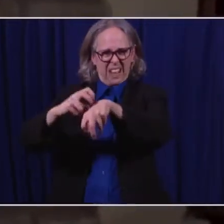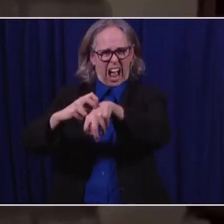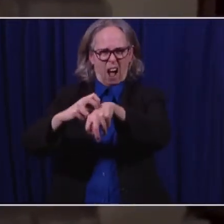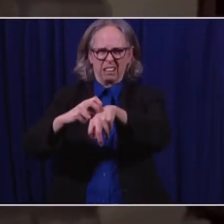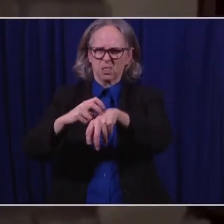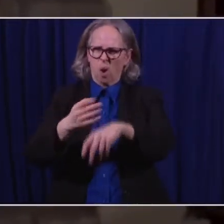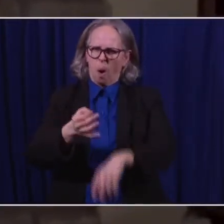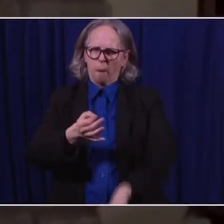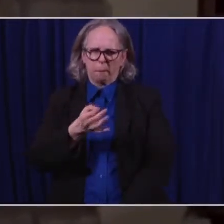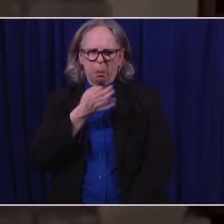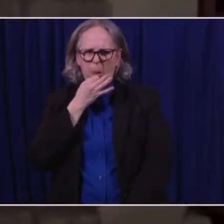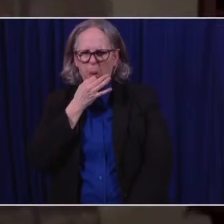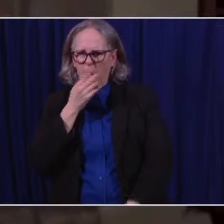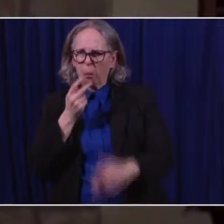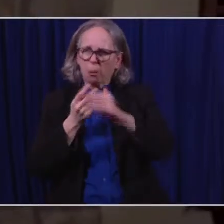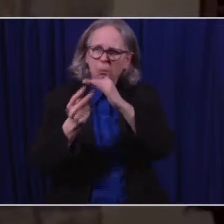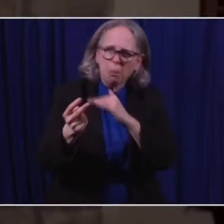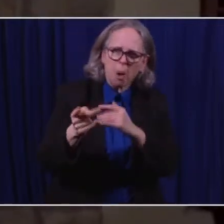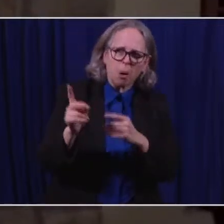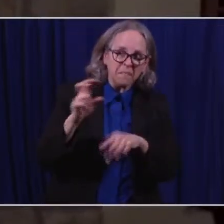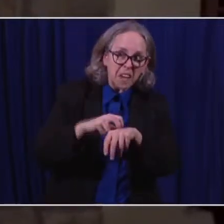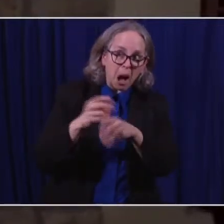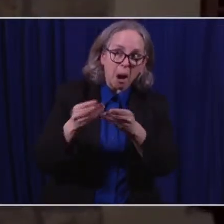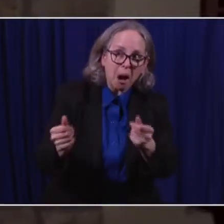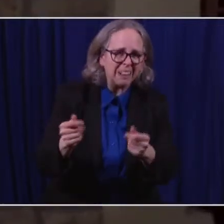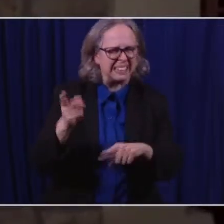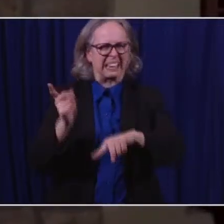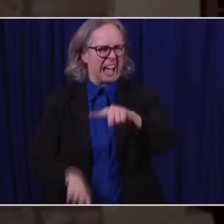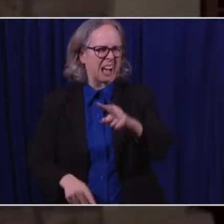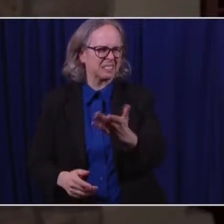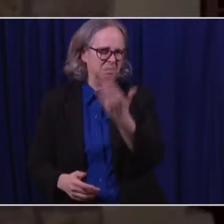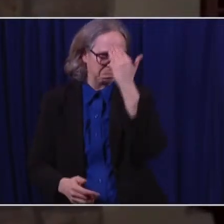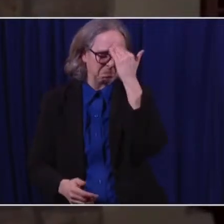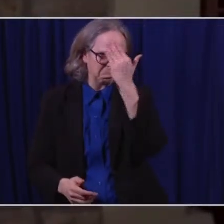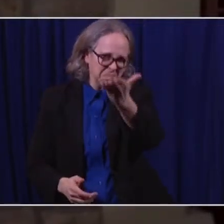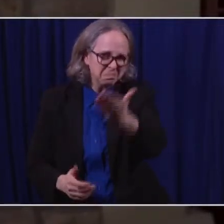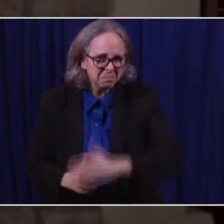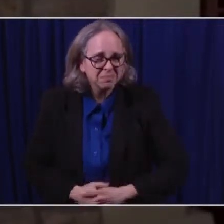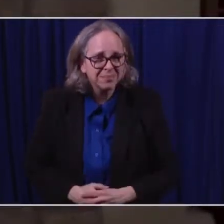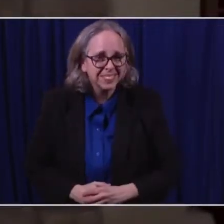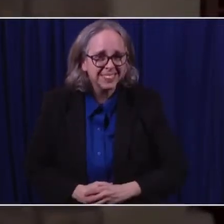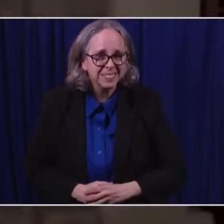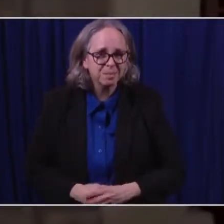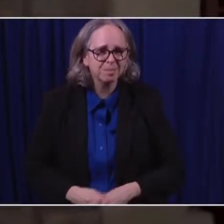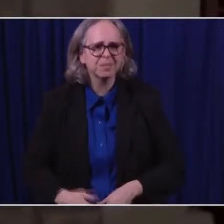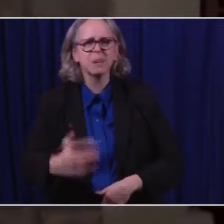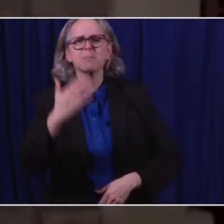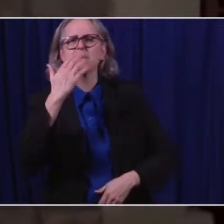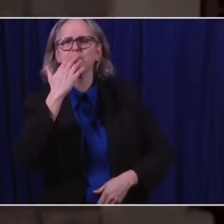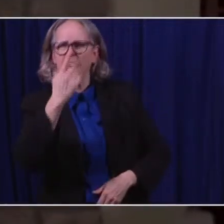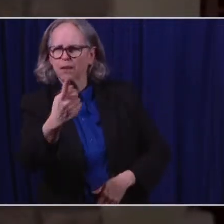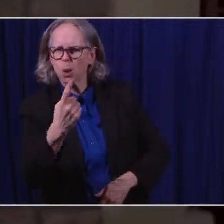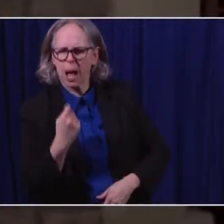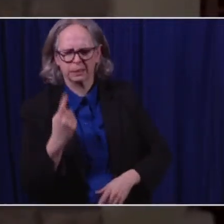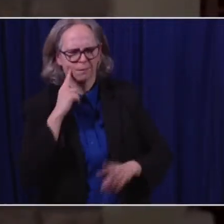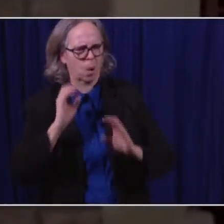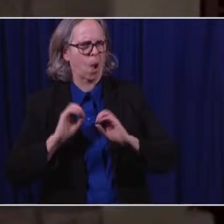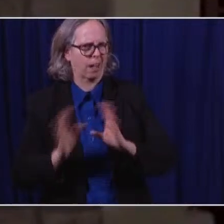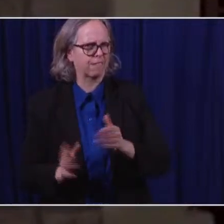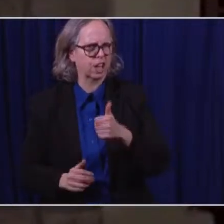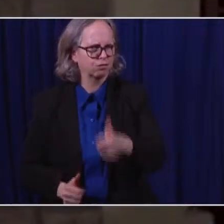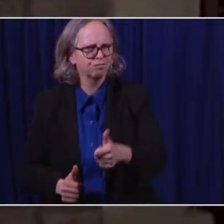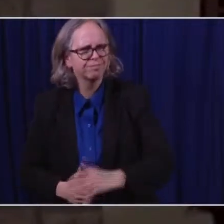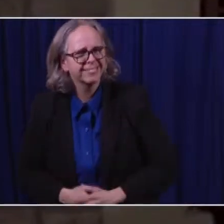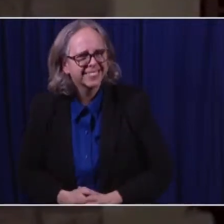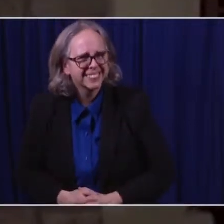or May. I mean, we just don't know. So, thanks for asking the question. Next question